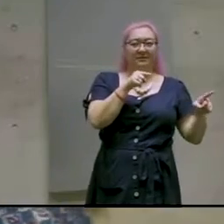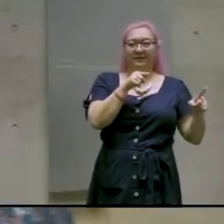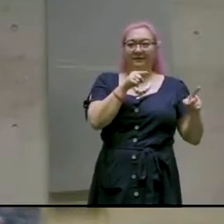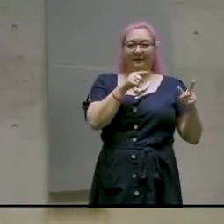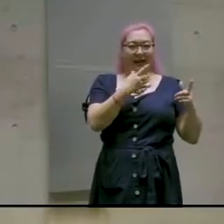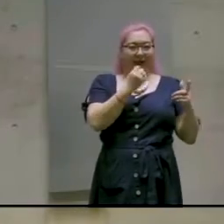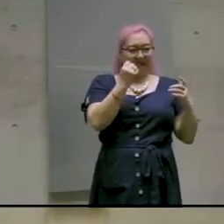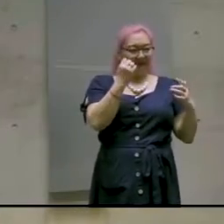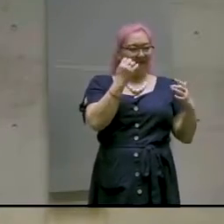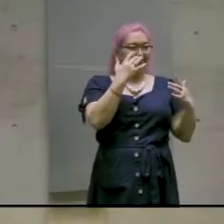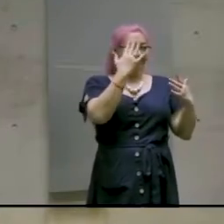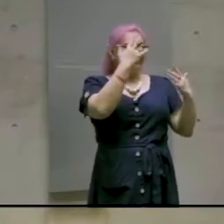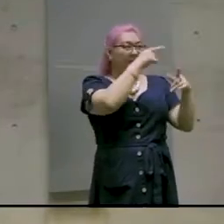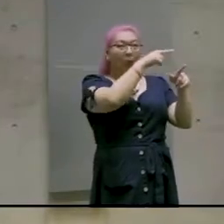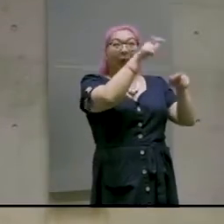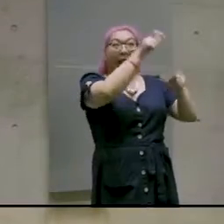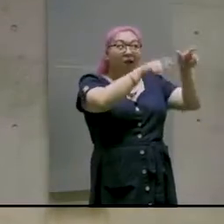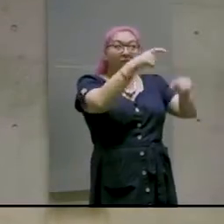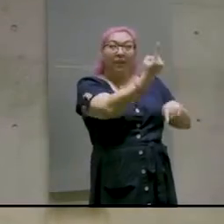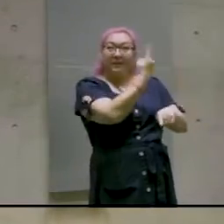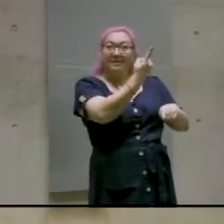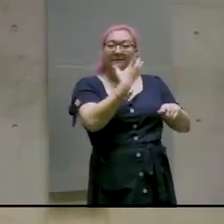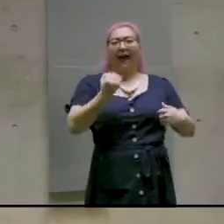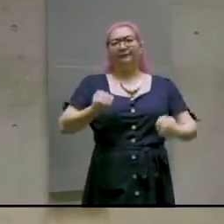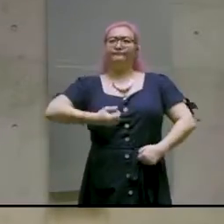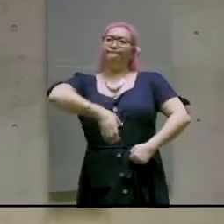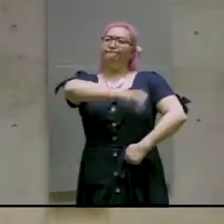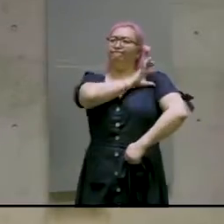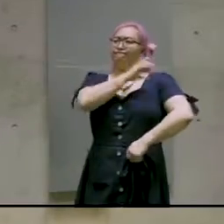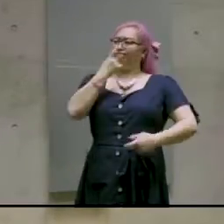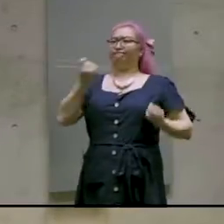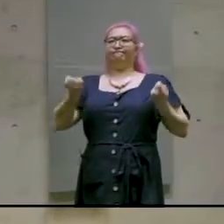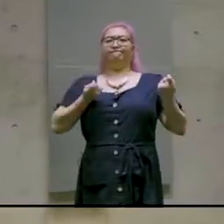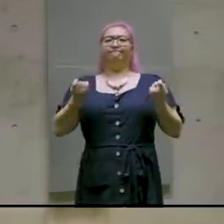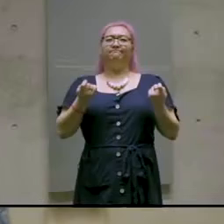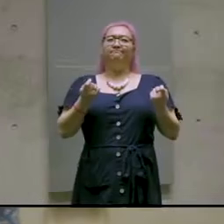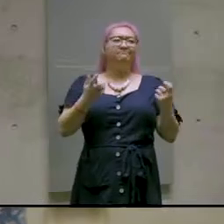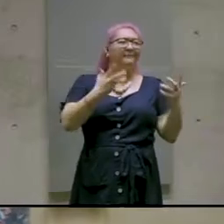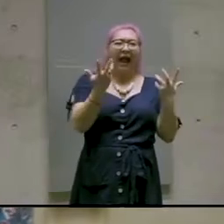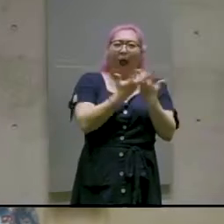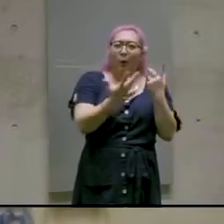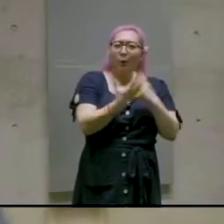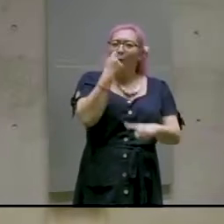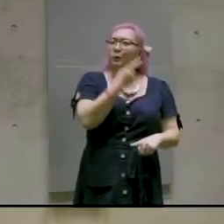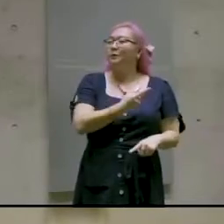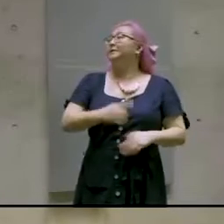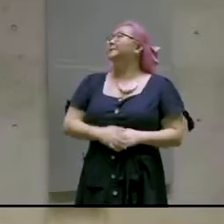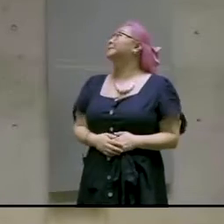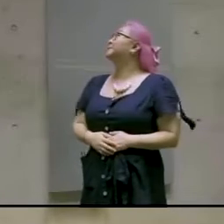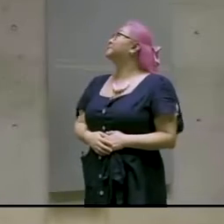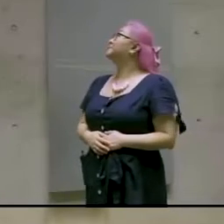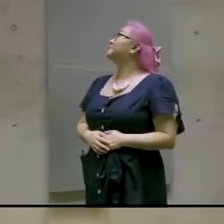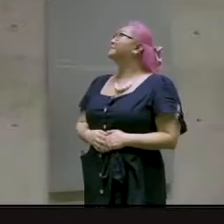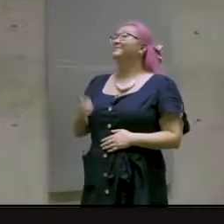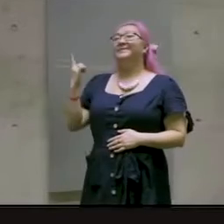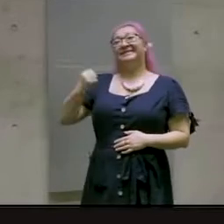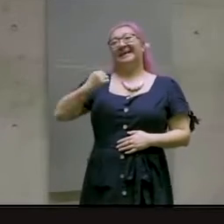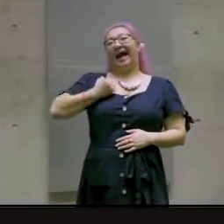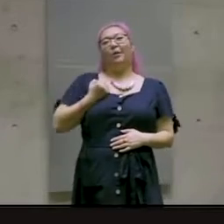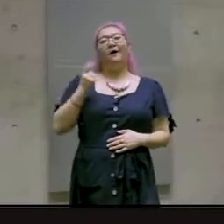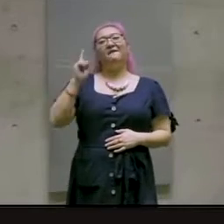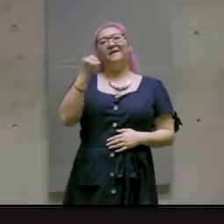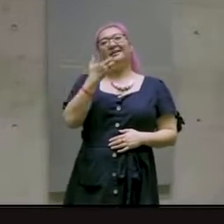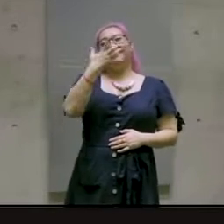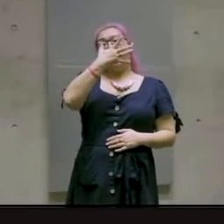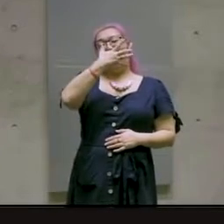sense of character agency within our games. But how do we actually do that? This is our first hot priest of the talk. He is